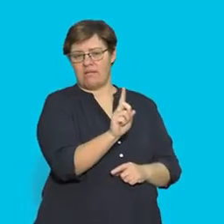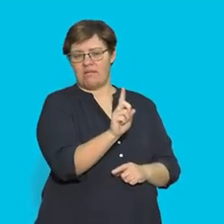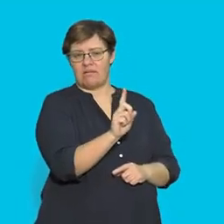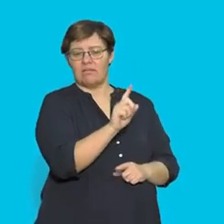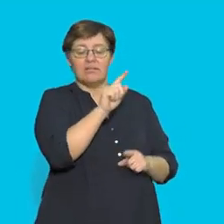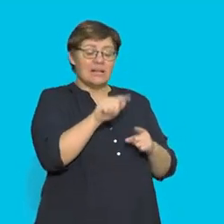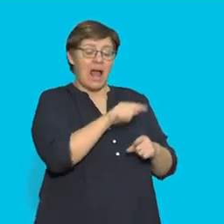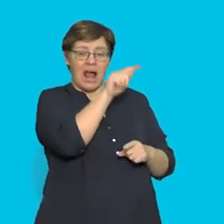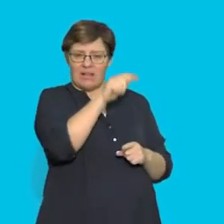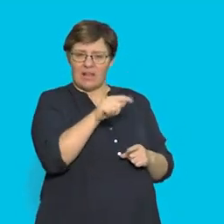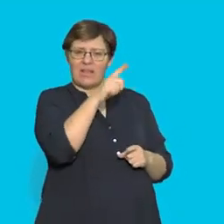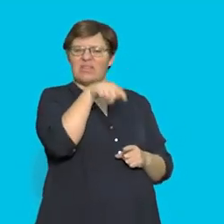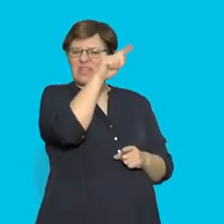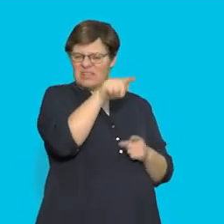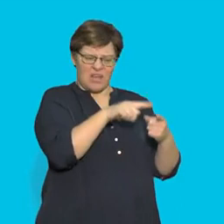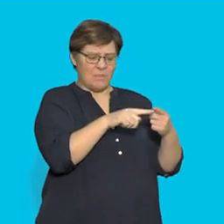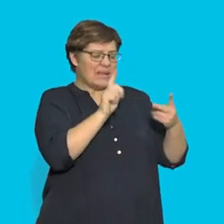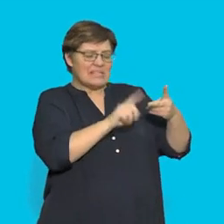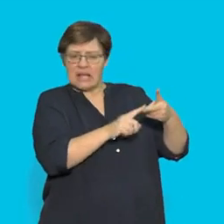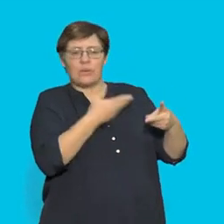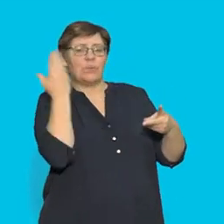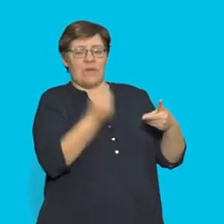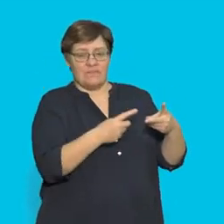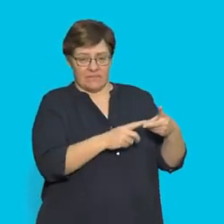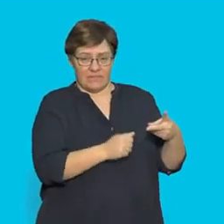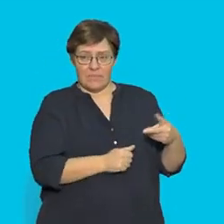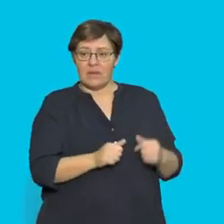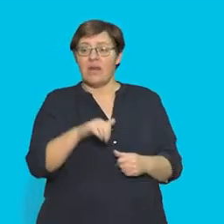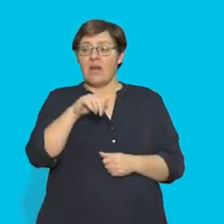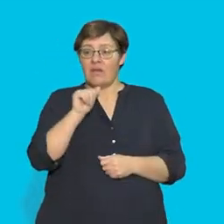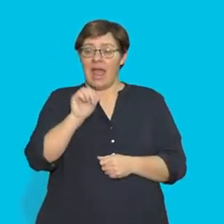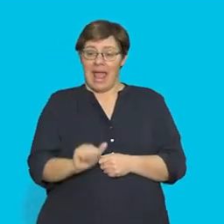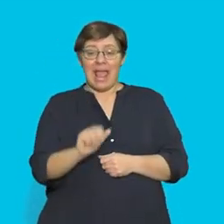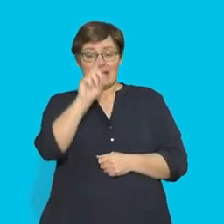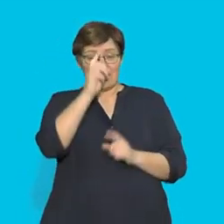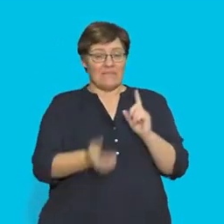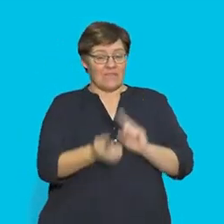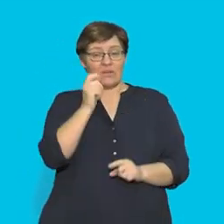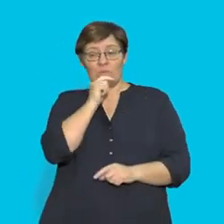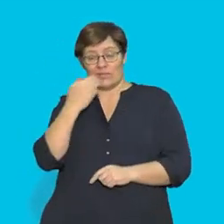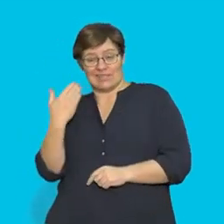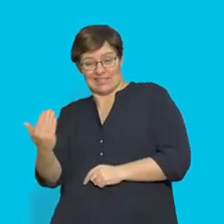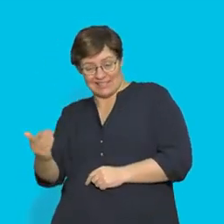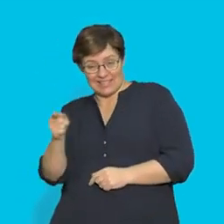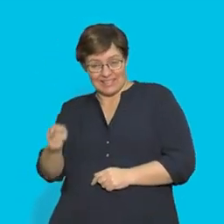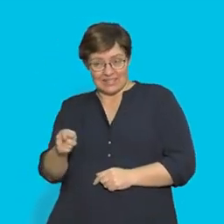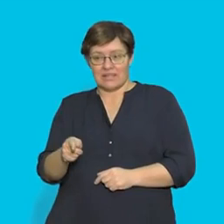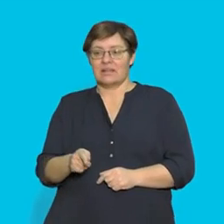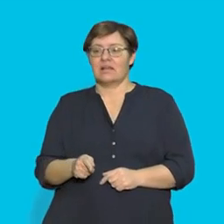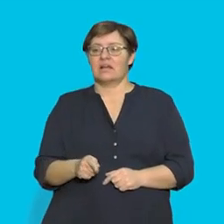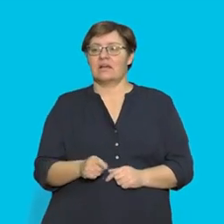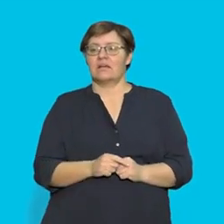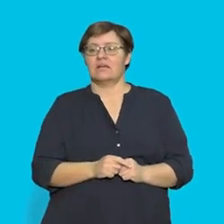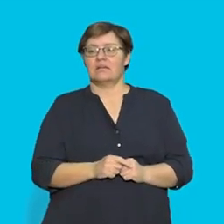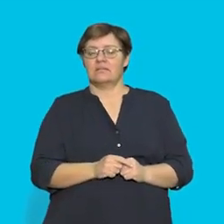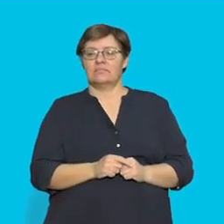information. So we're definitely missing a second piece of information. But if I can find AB, okay, using this triangle